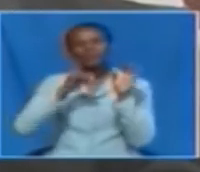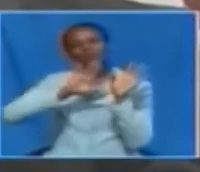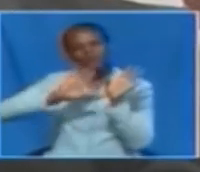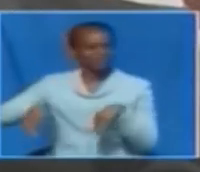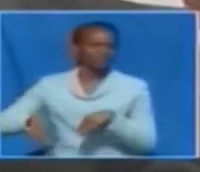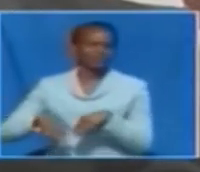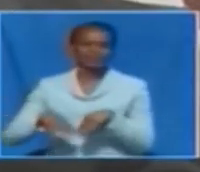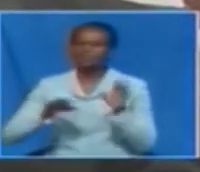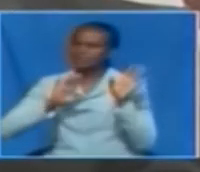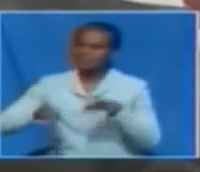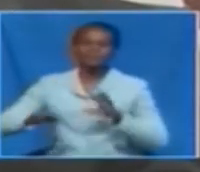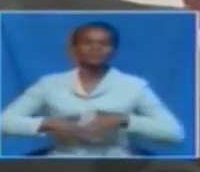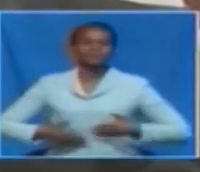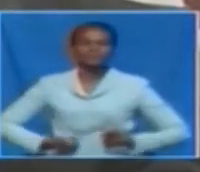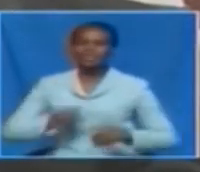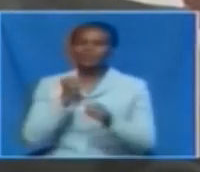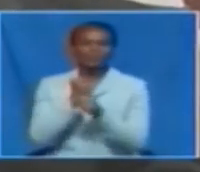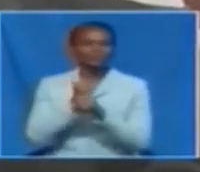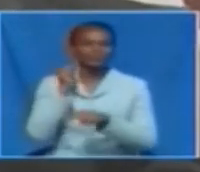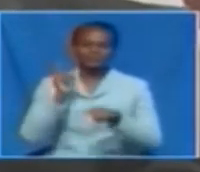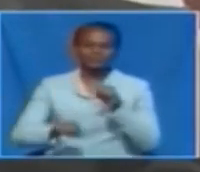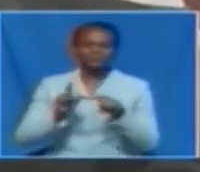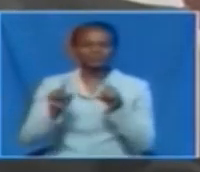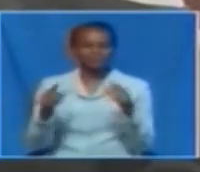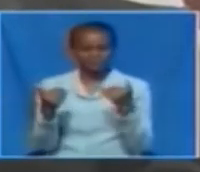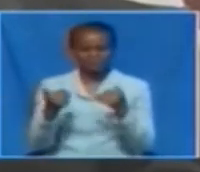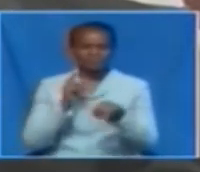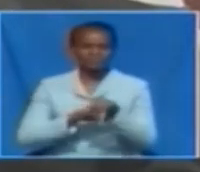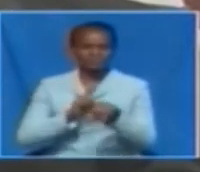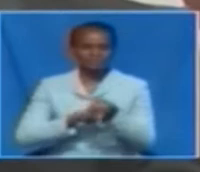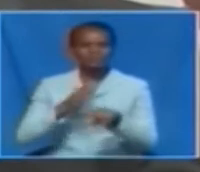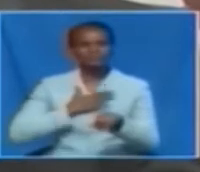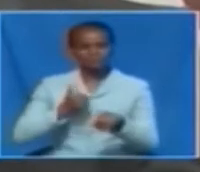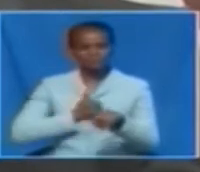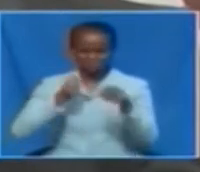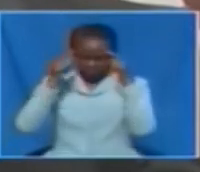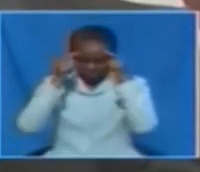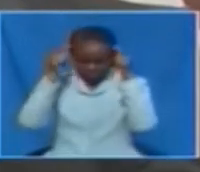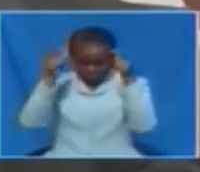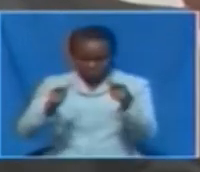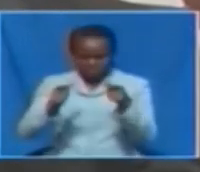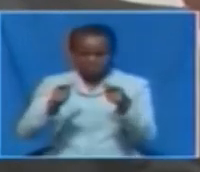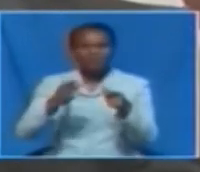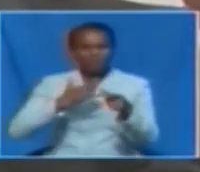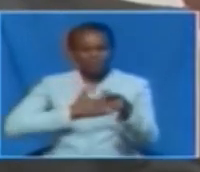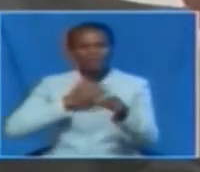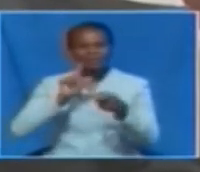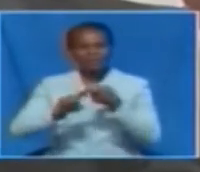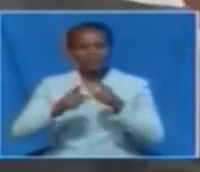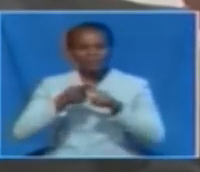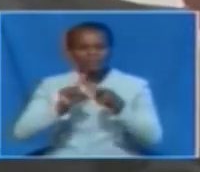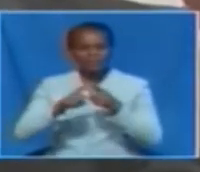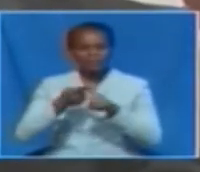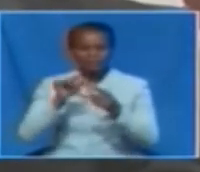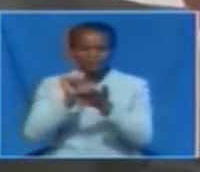Just give up. It will not work. By the time I handed over Victory Ministries to my associate, it was at